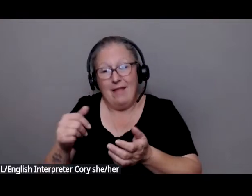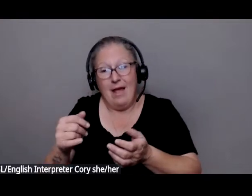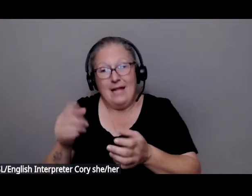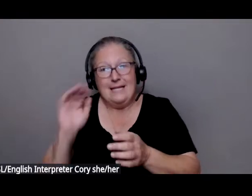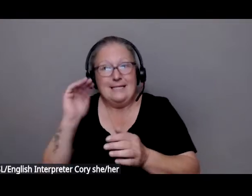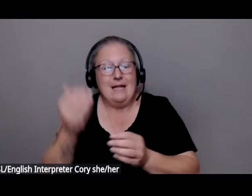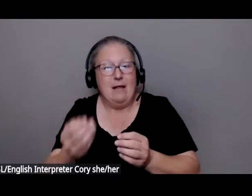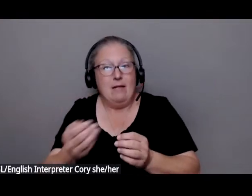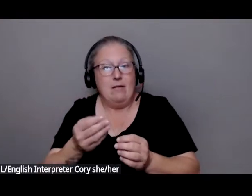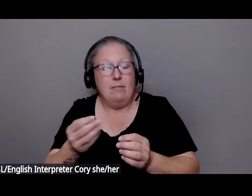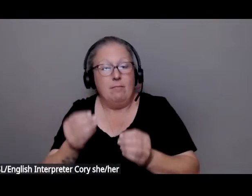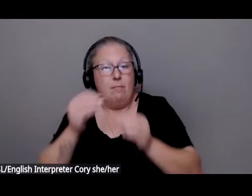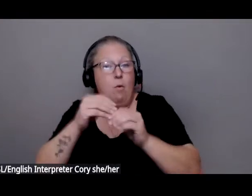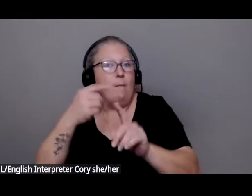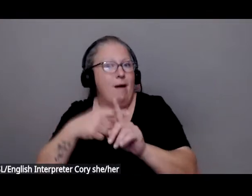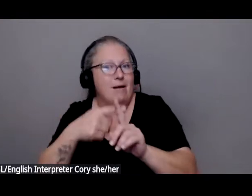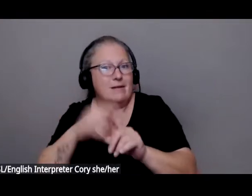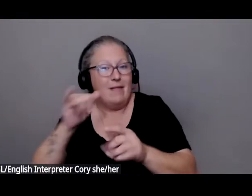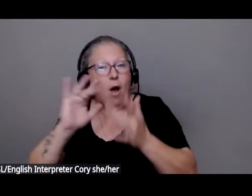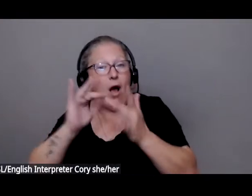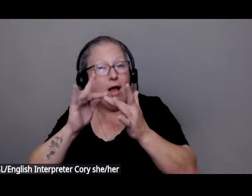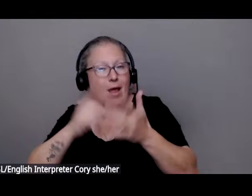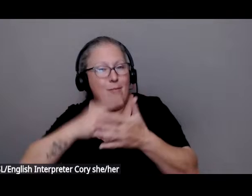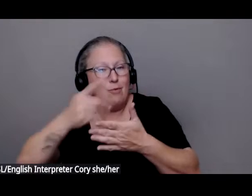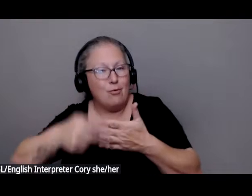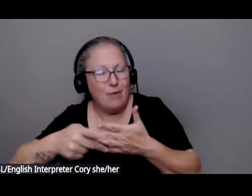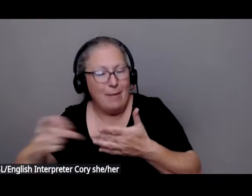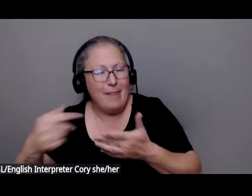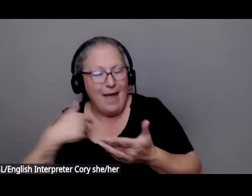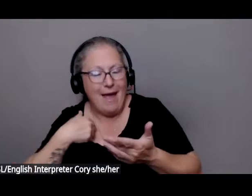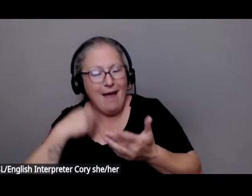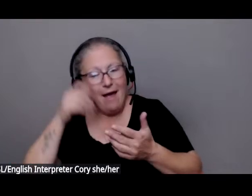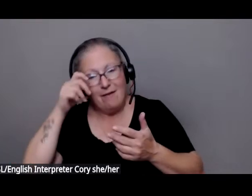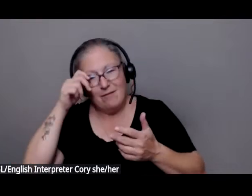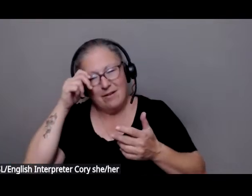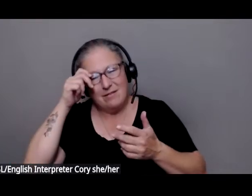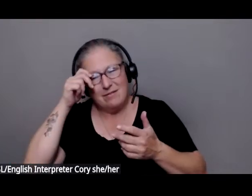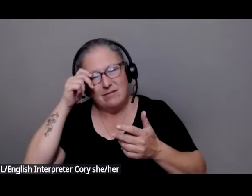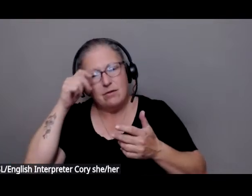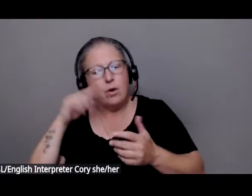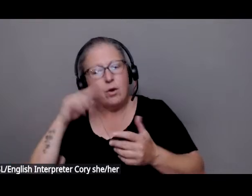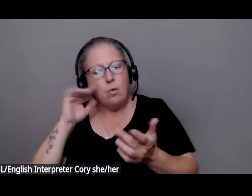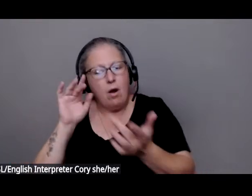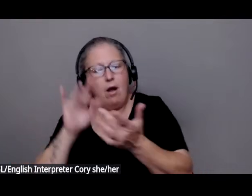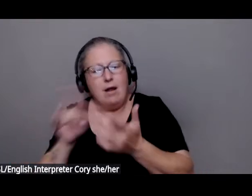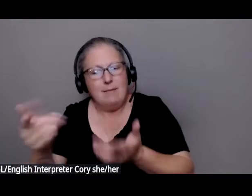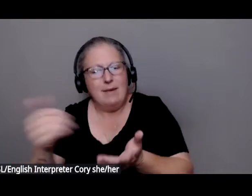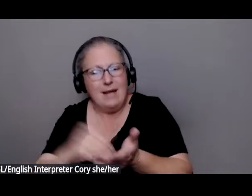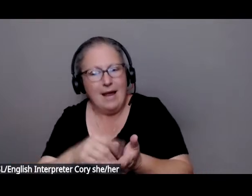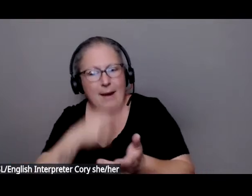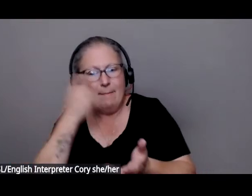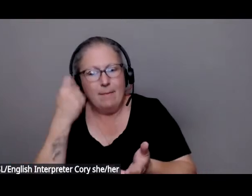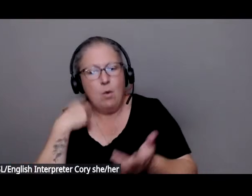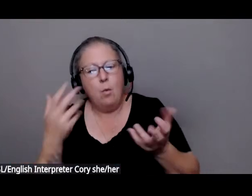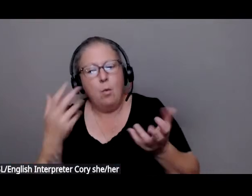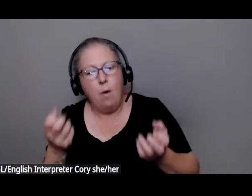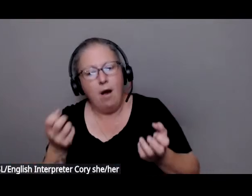was the online programming that they had. So we're going to reach out to them again because we wanted